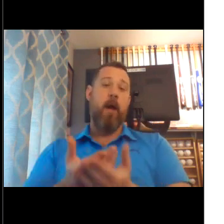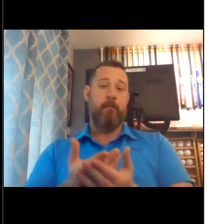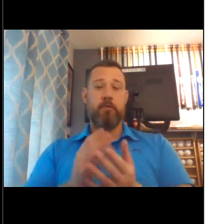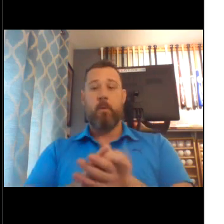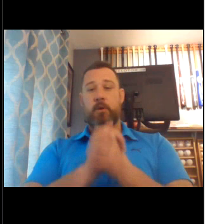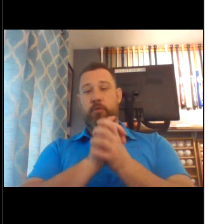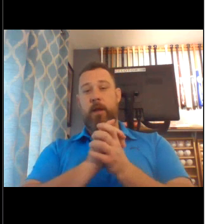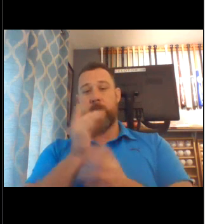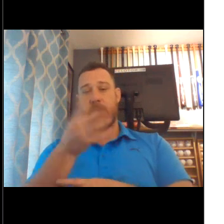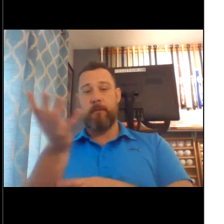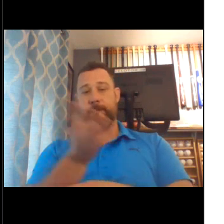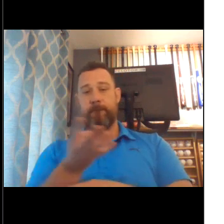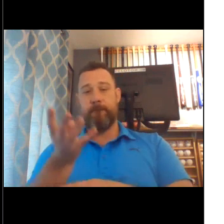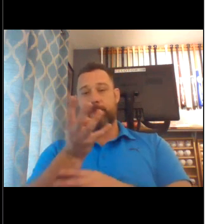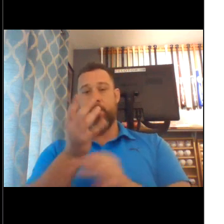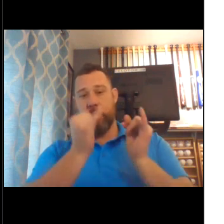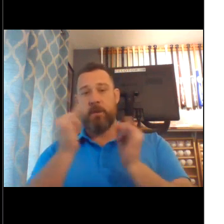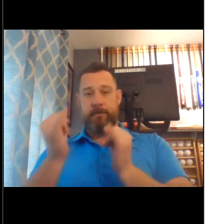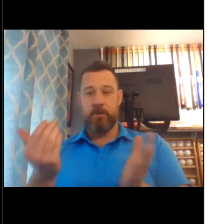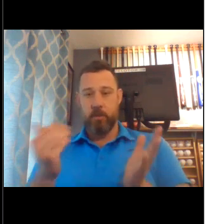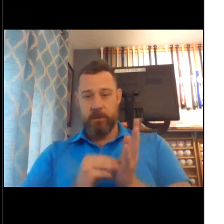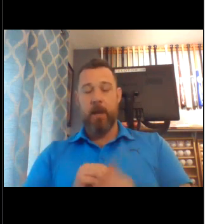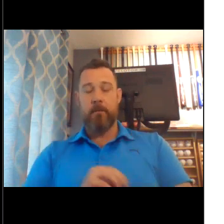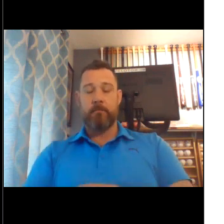these 4 individuals again.